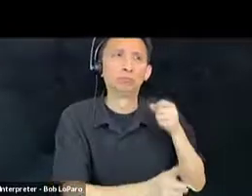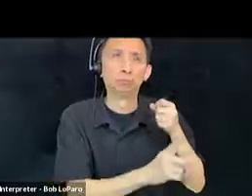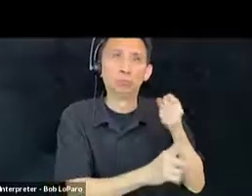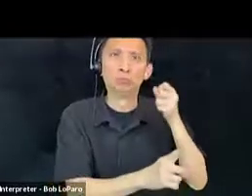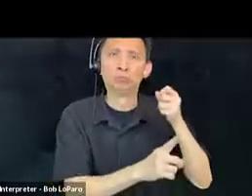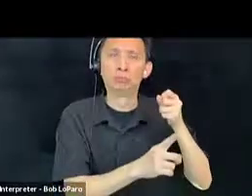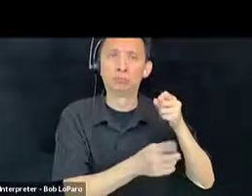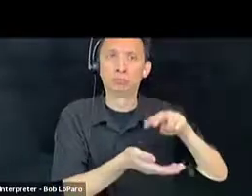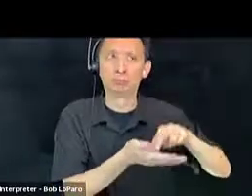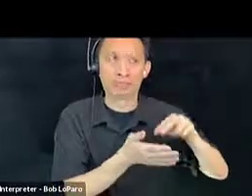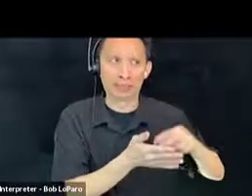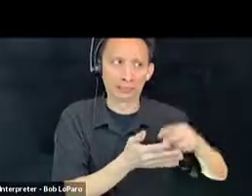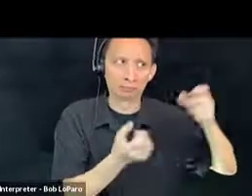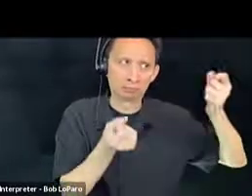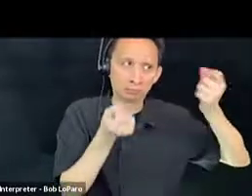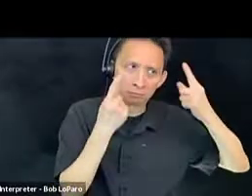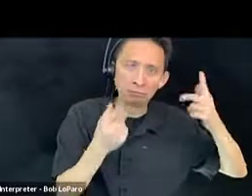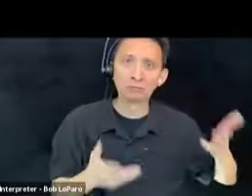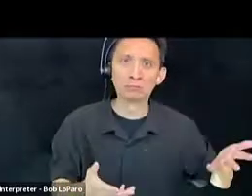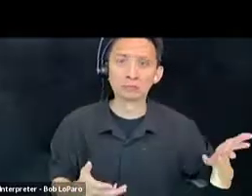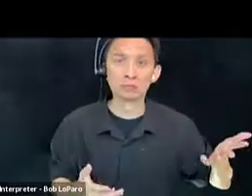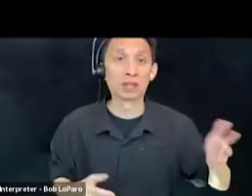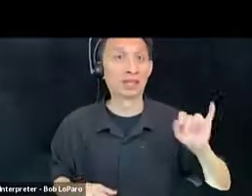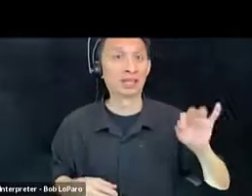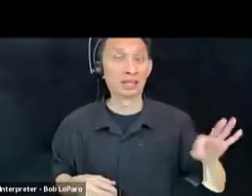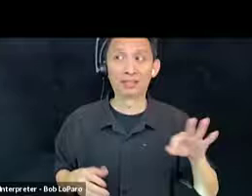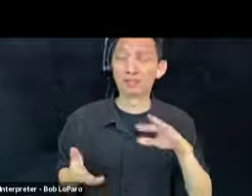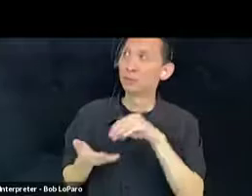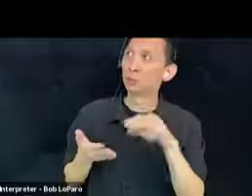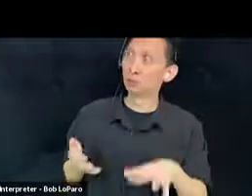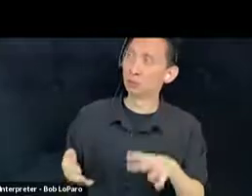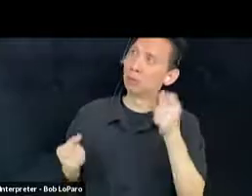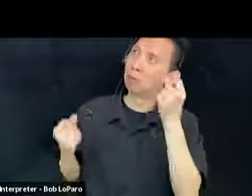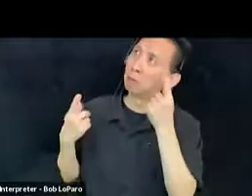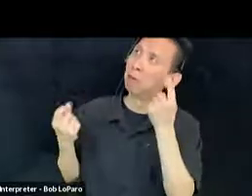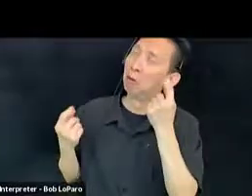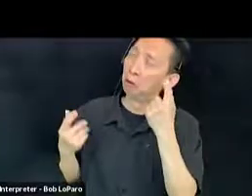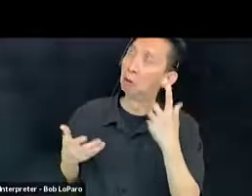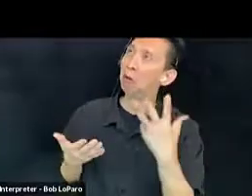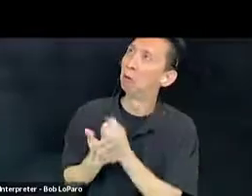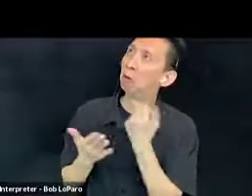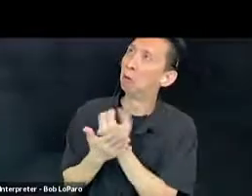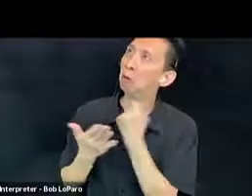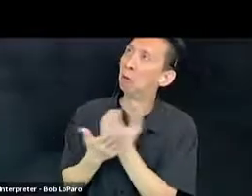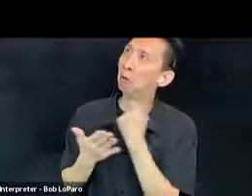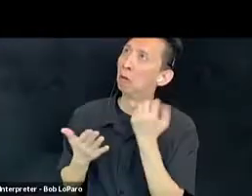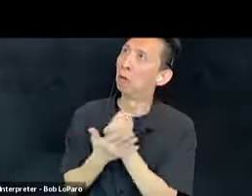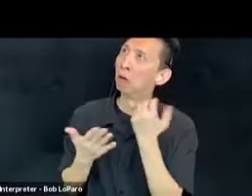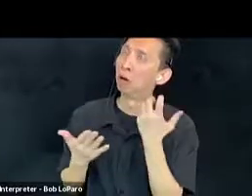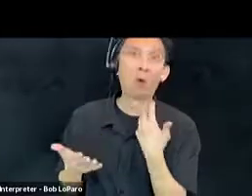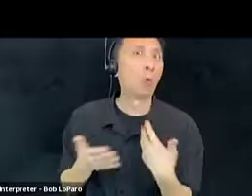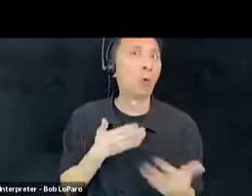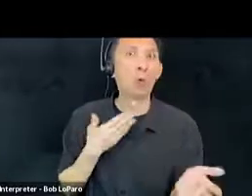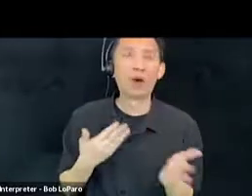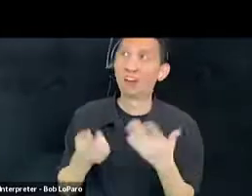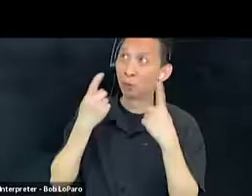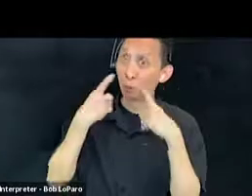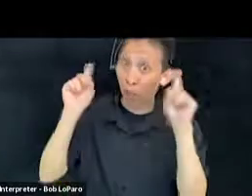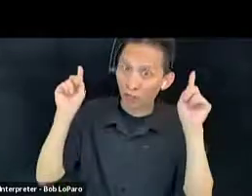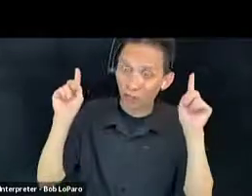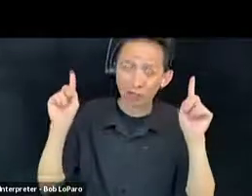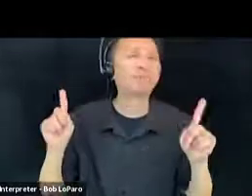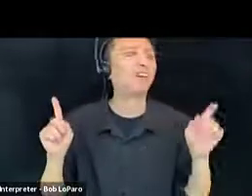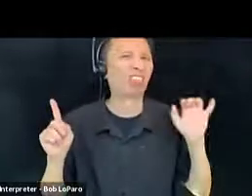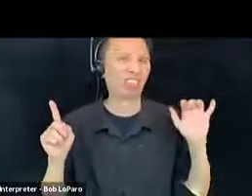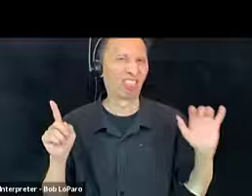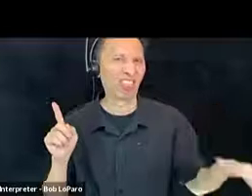see what works. And then if a child is taking advantage of all the things that work for them, to me, that's total communication. They're using